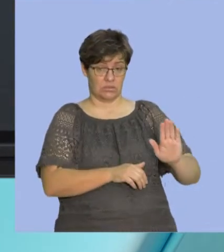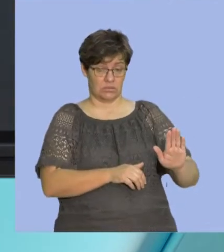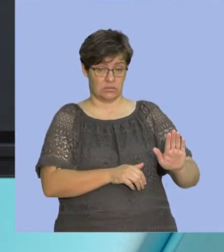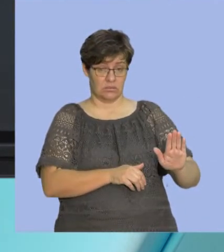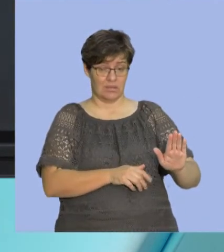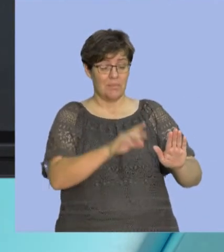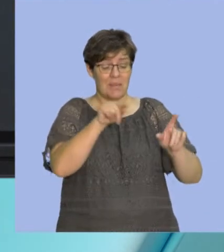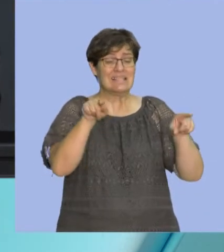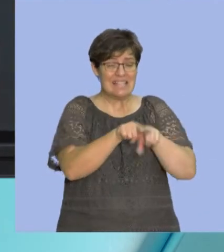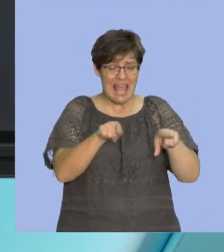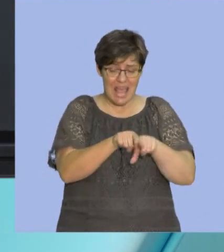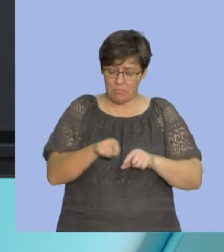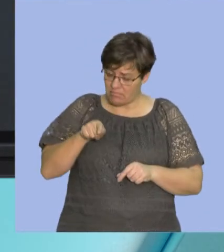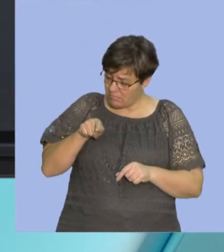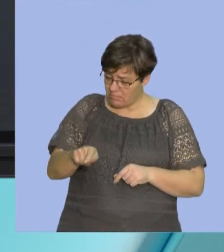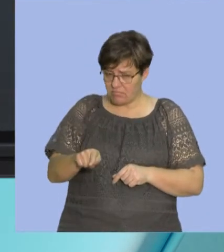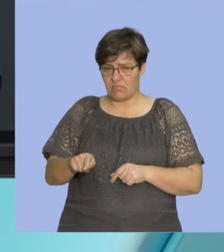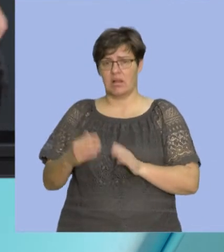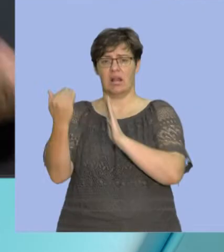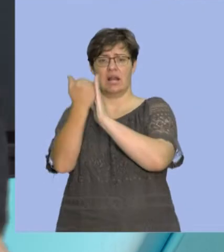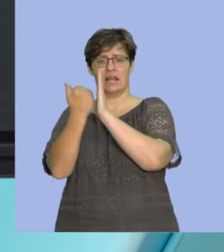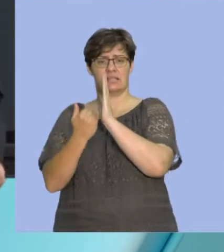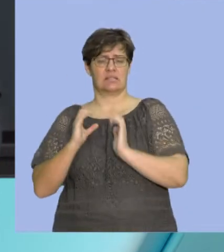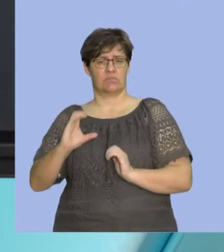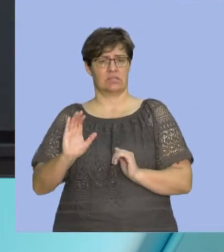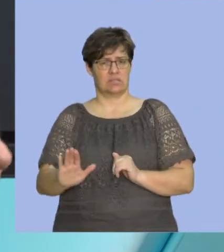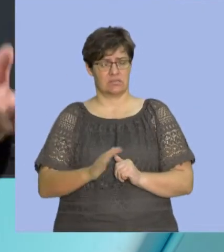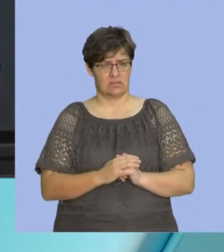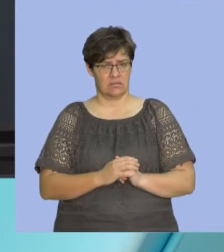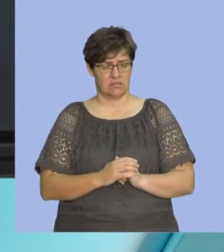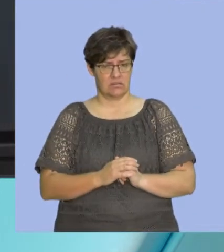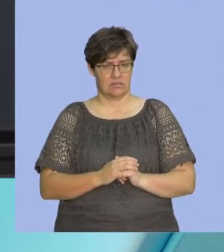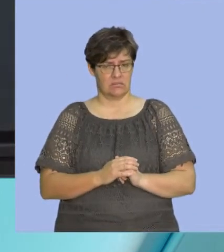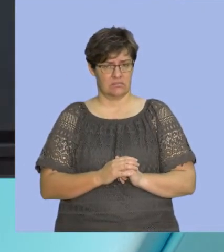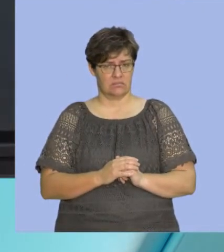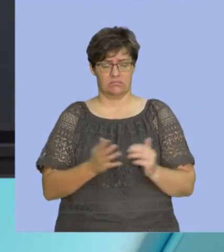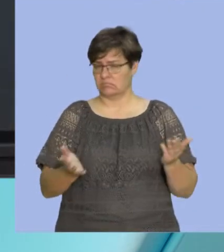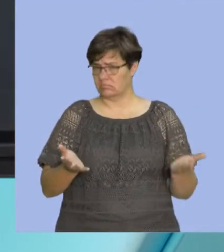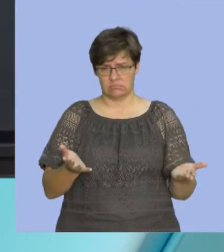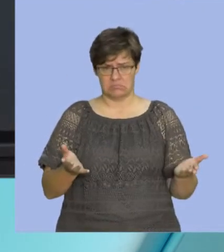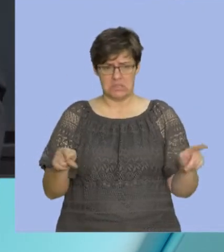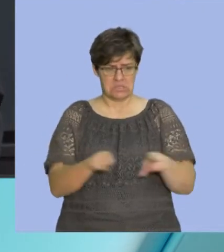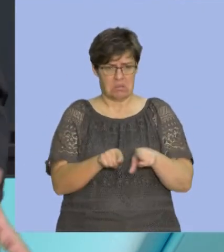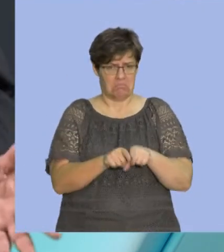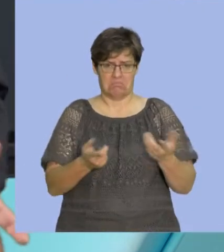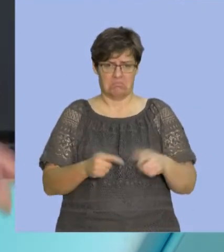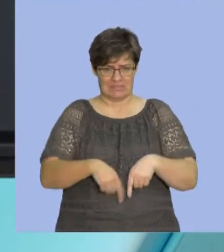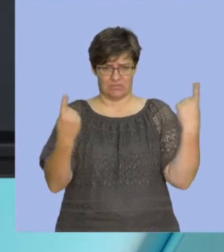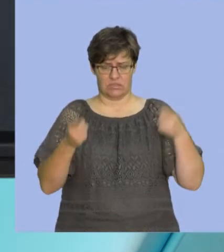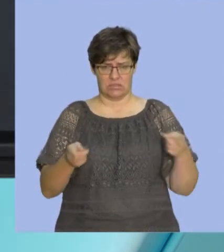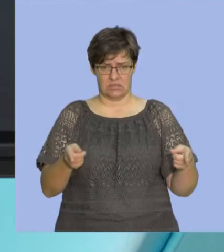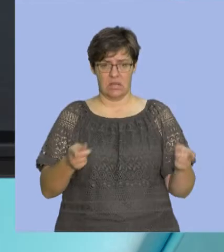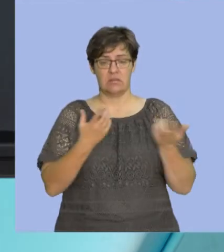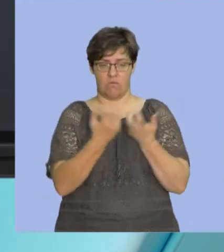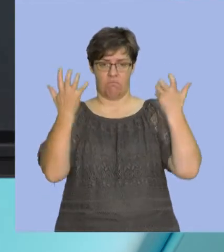to be the same as the creditors list. Now, obviously they're not the same, so we're going to